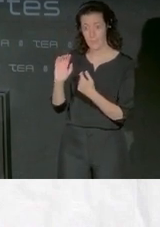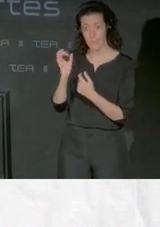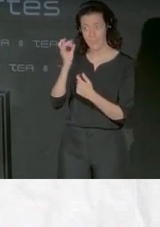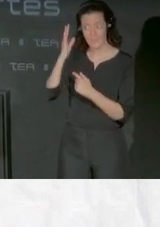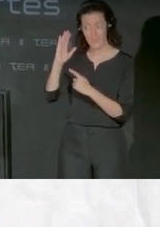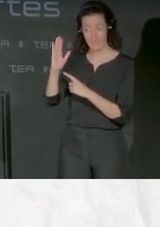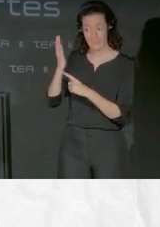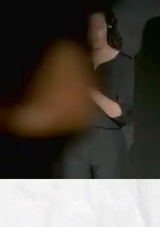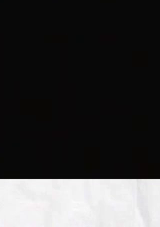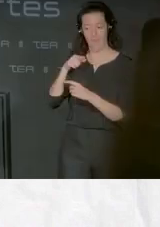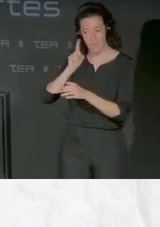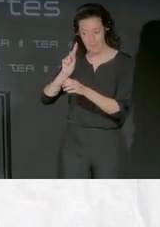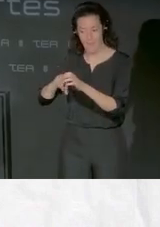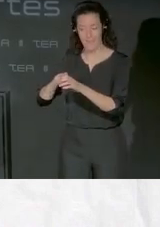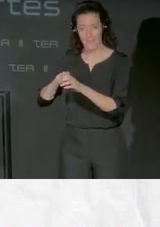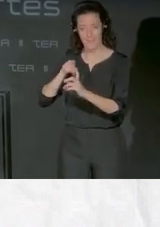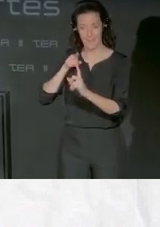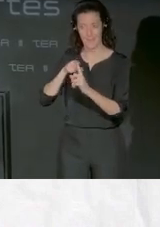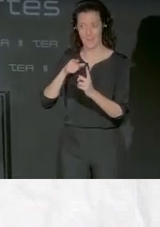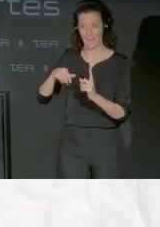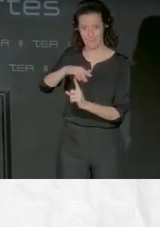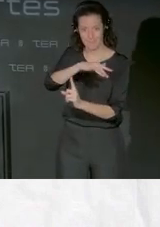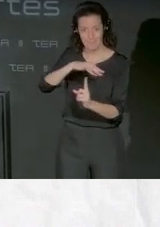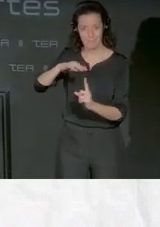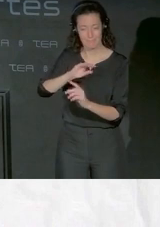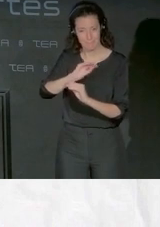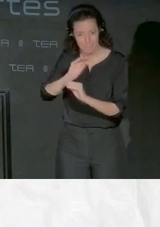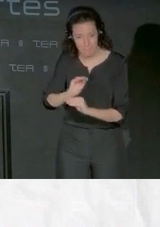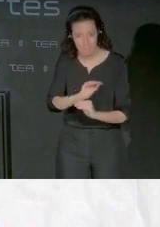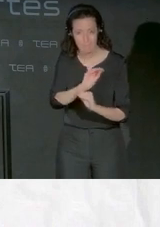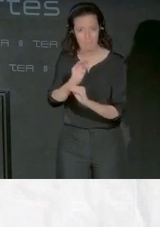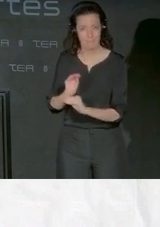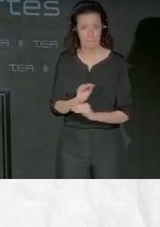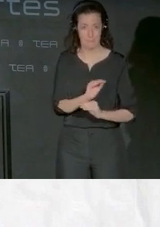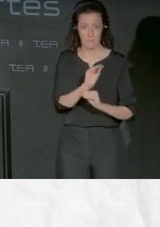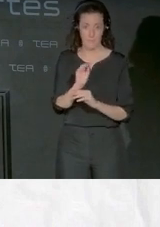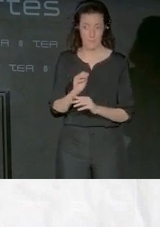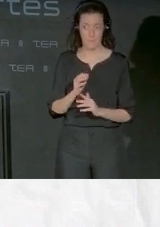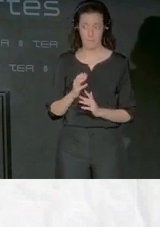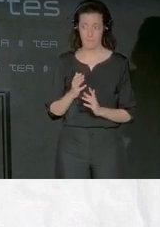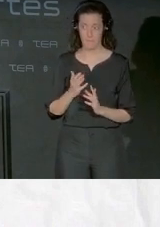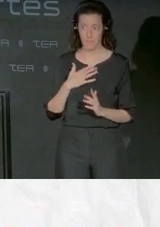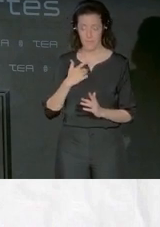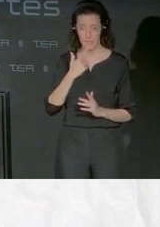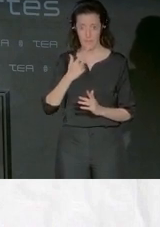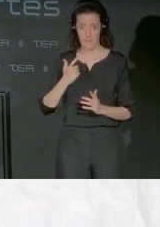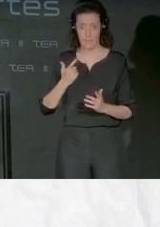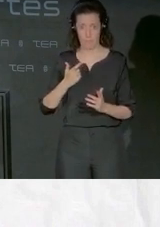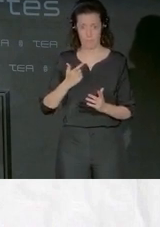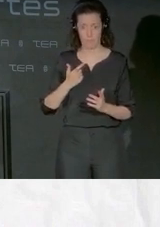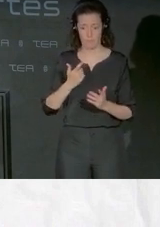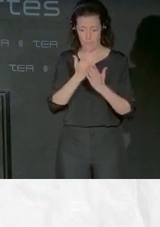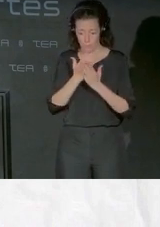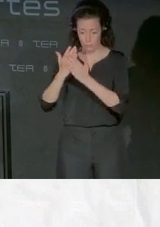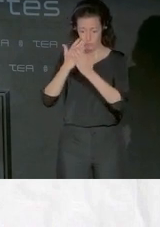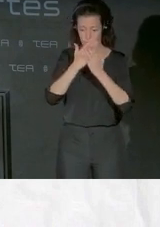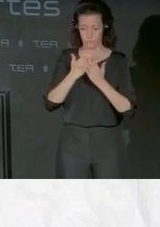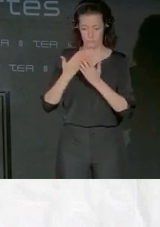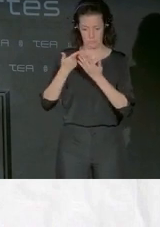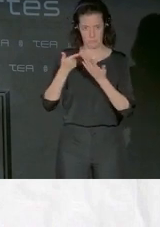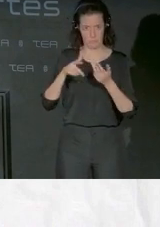things we are covering, and I'm probably forgetting one or two aspects that we are looking at in this part of the report, but we are looking